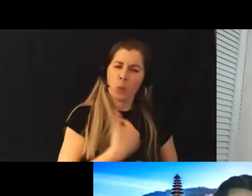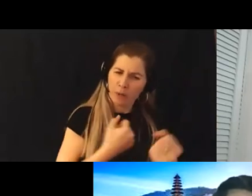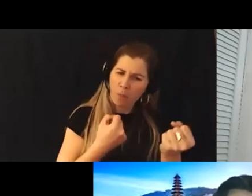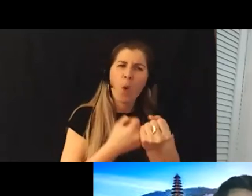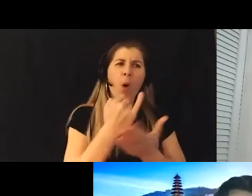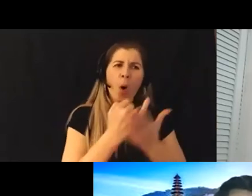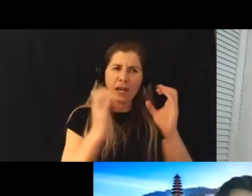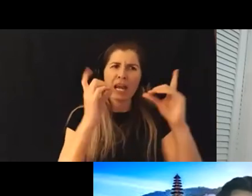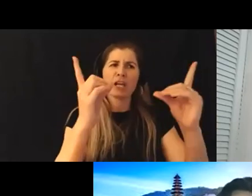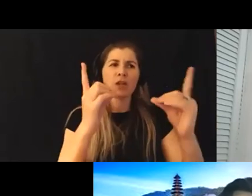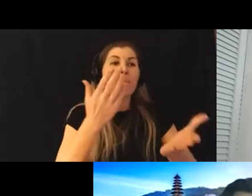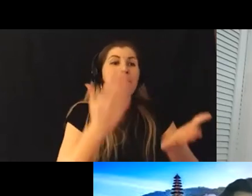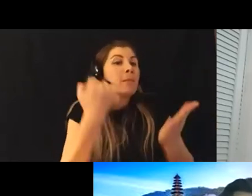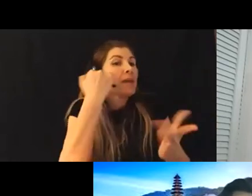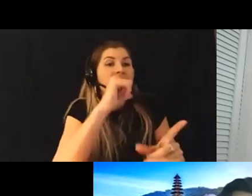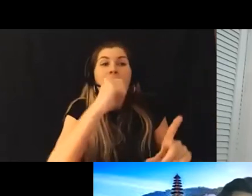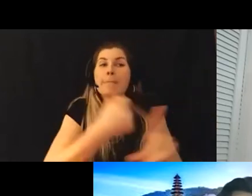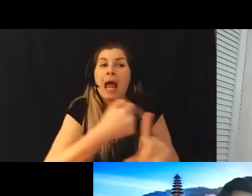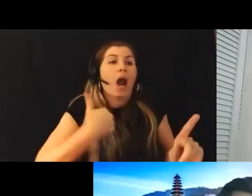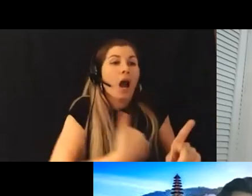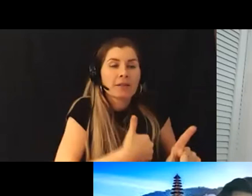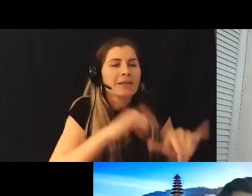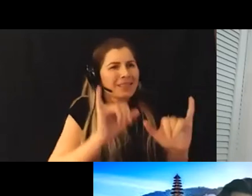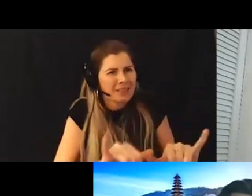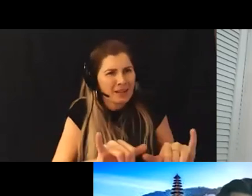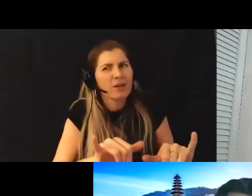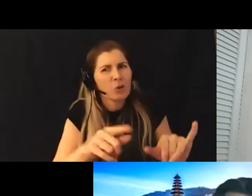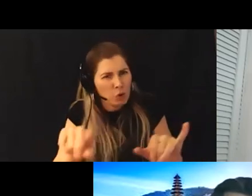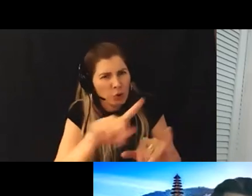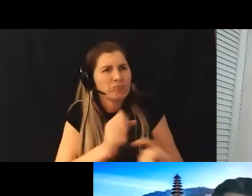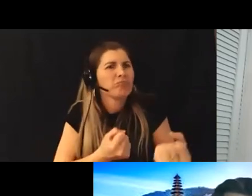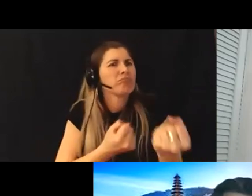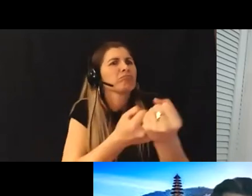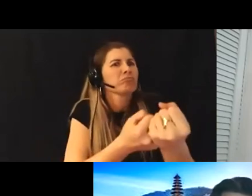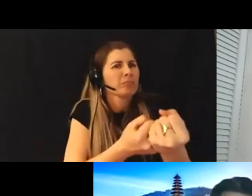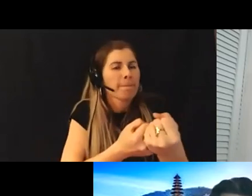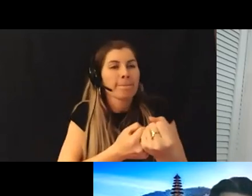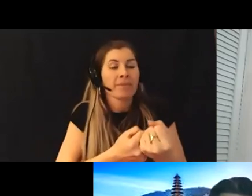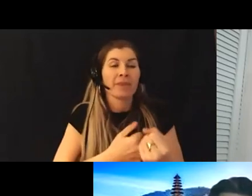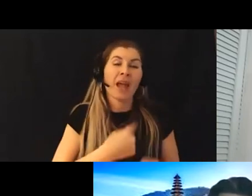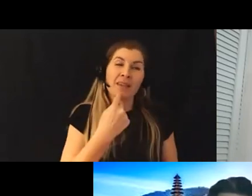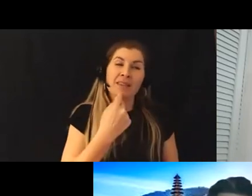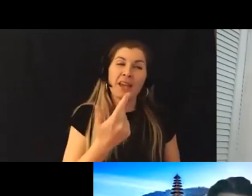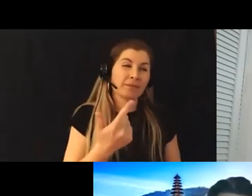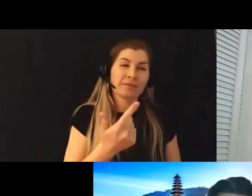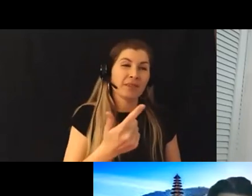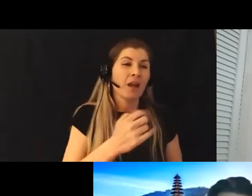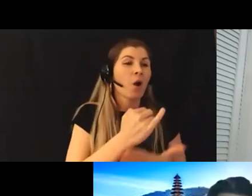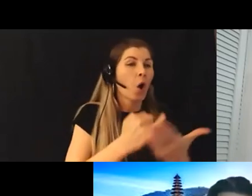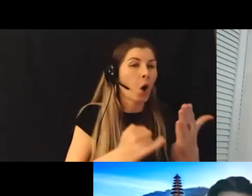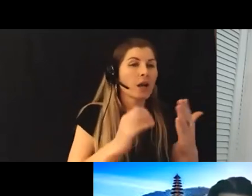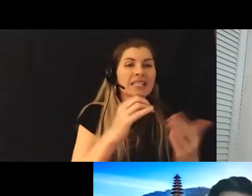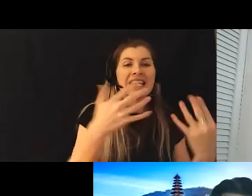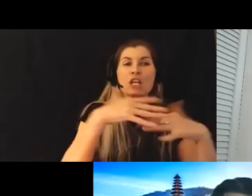if it doesn't directly impact us, we have to do that. So that's something I say to all three parties, including our arts integration teachers, who